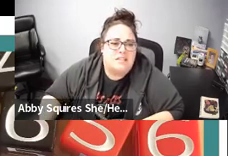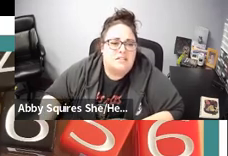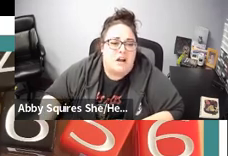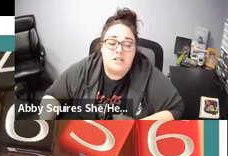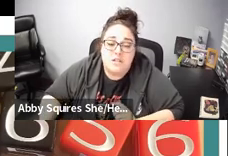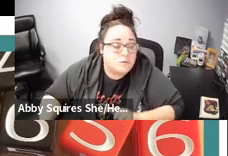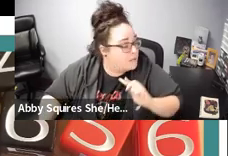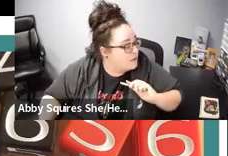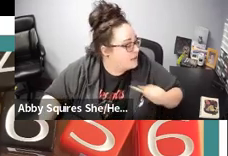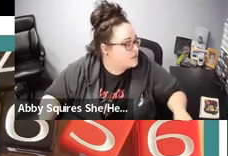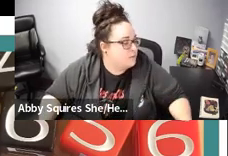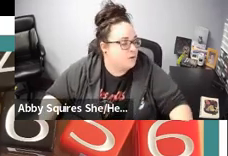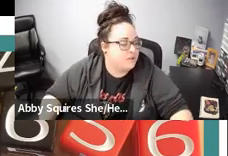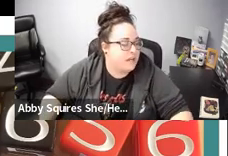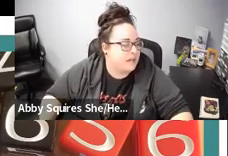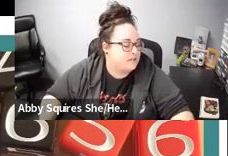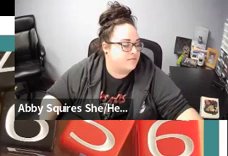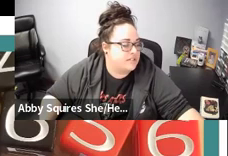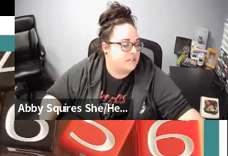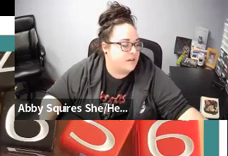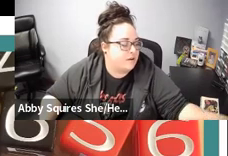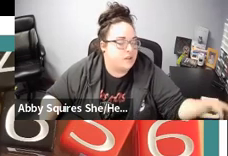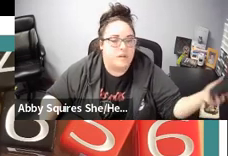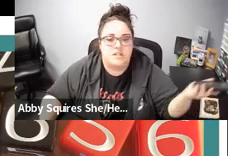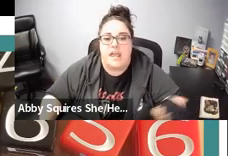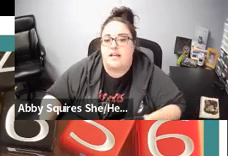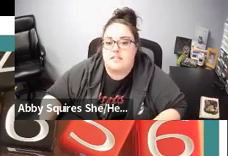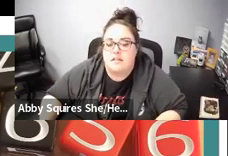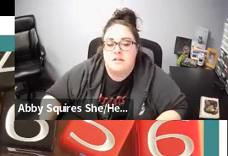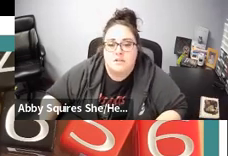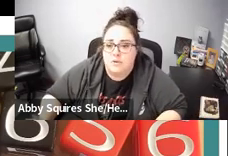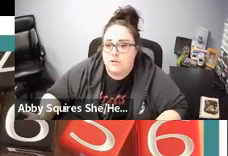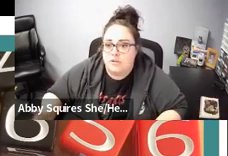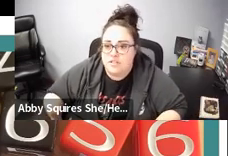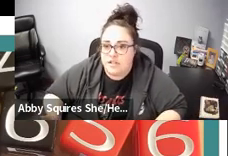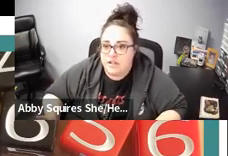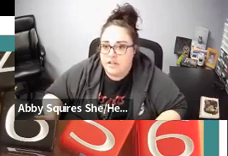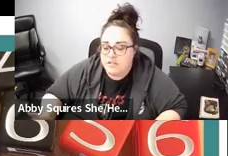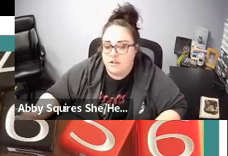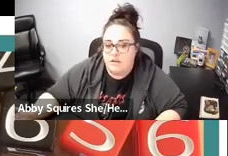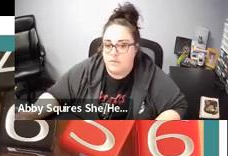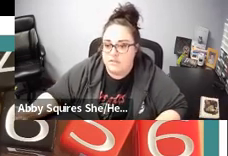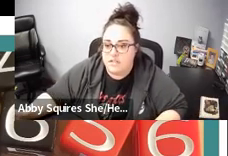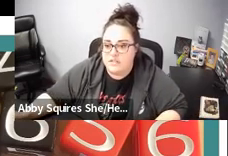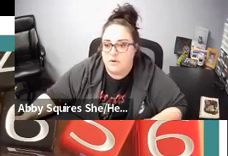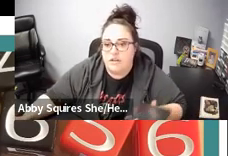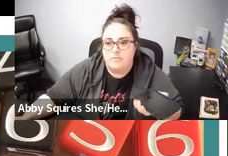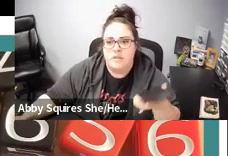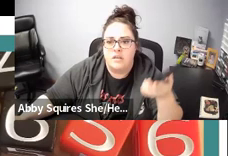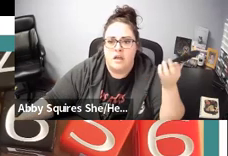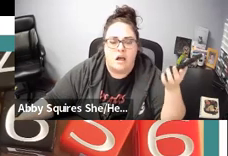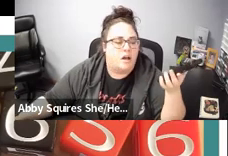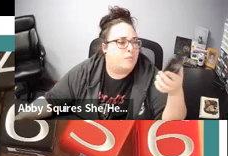And also something that's super cool that I just recently found out, you can ask Google or Siri to roll dice for